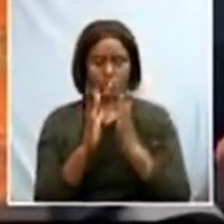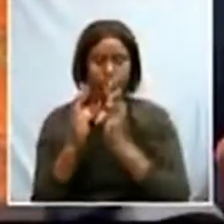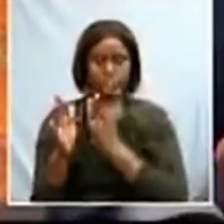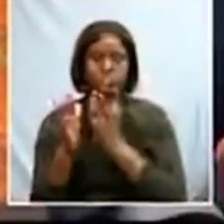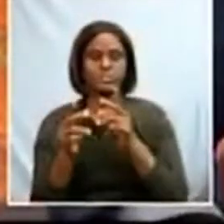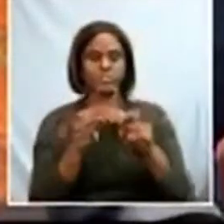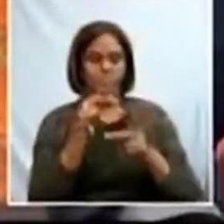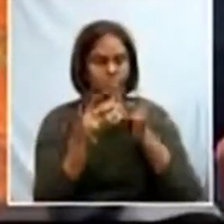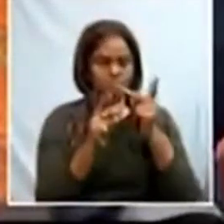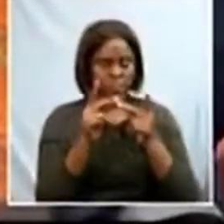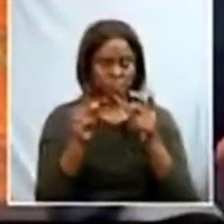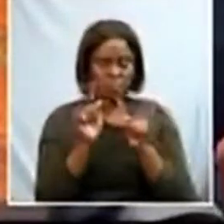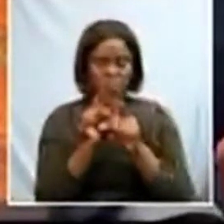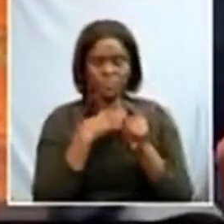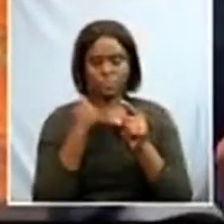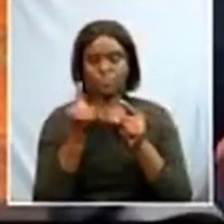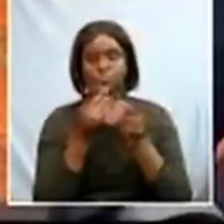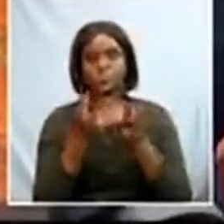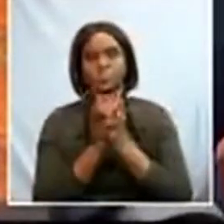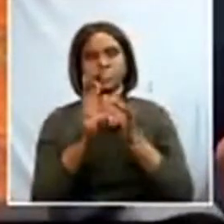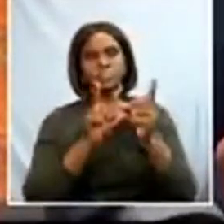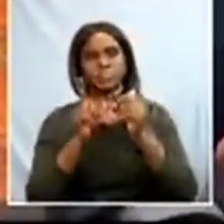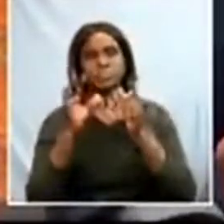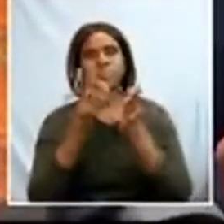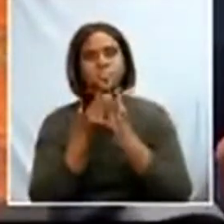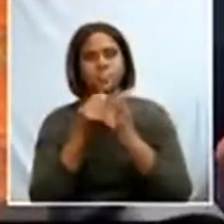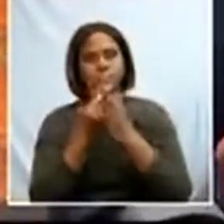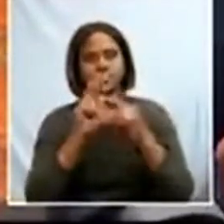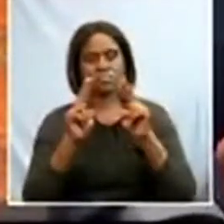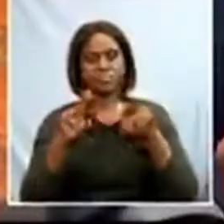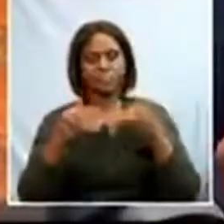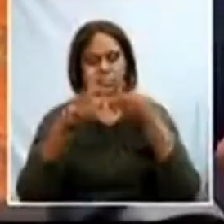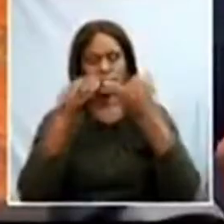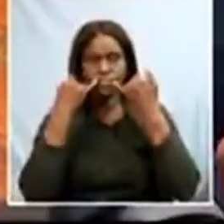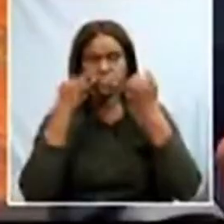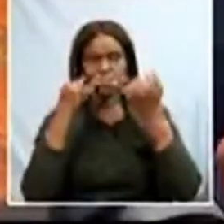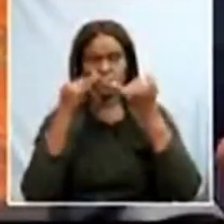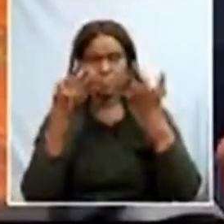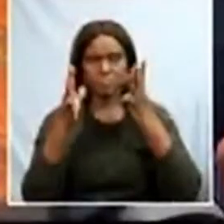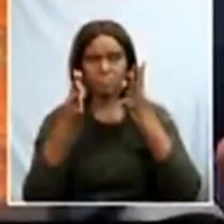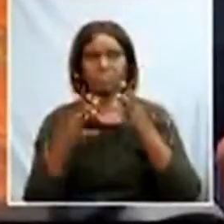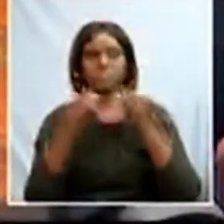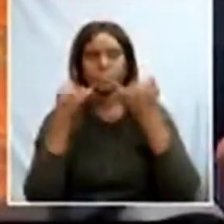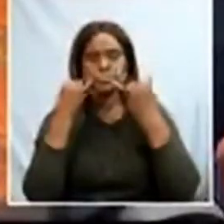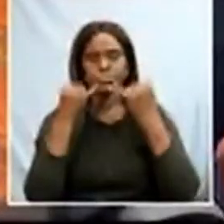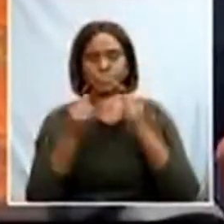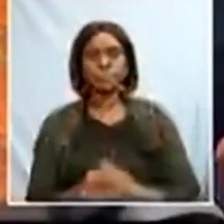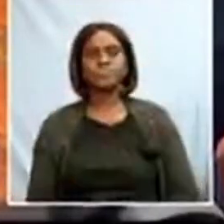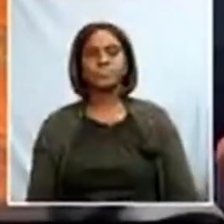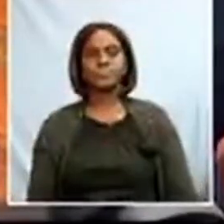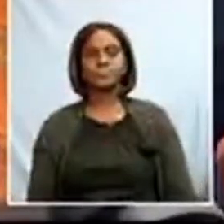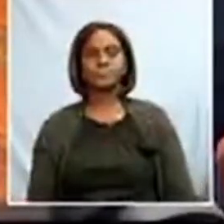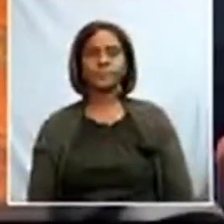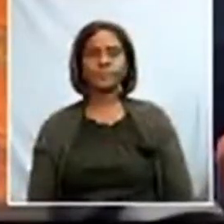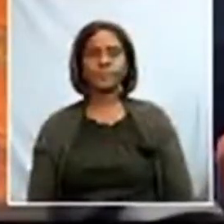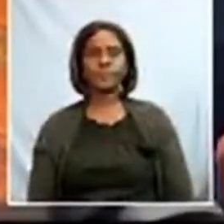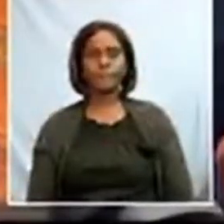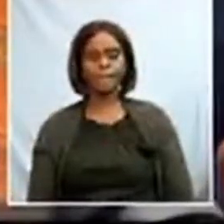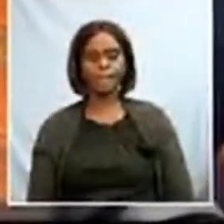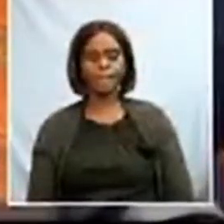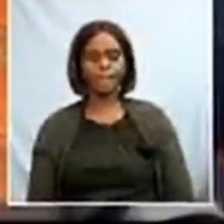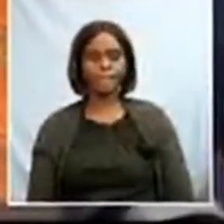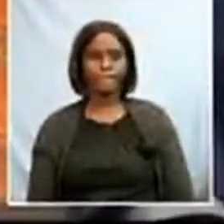back process, and I would like to call upon the Director Finance, Chair, to provide an updated information, Chair. Director Finance?